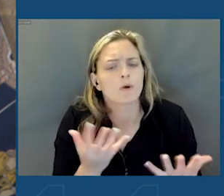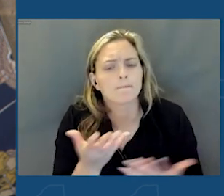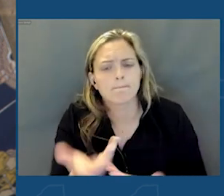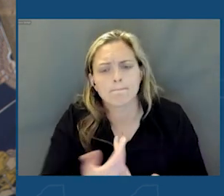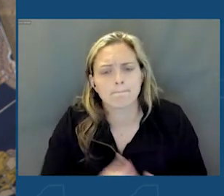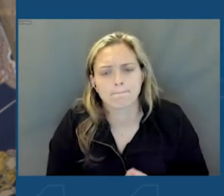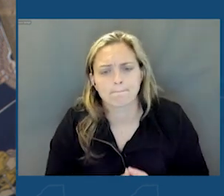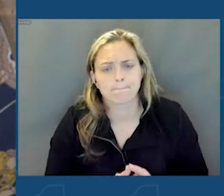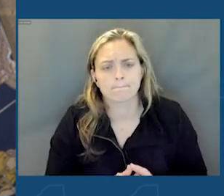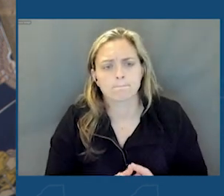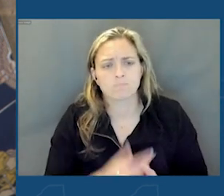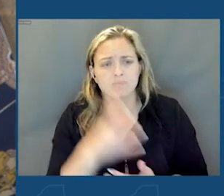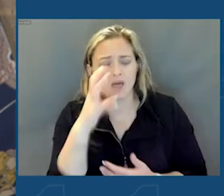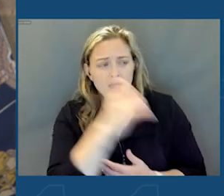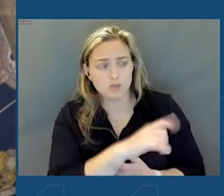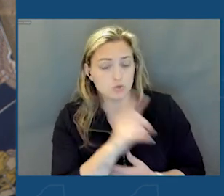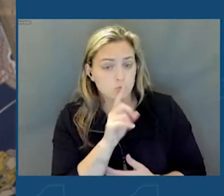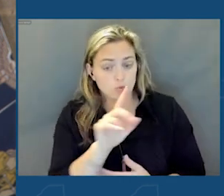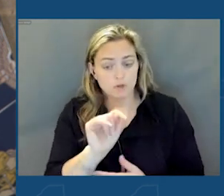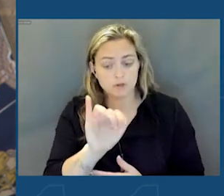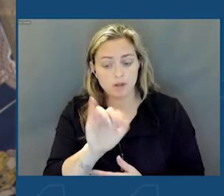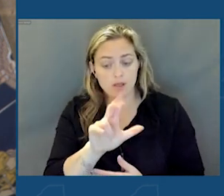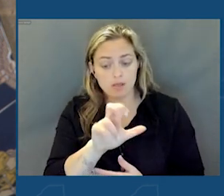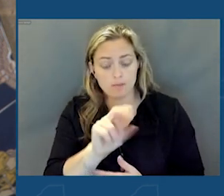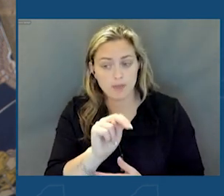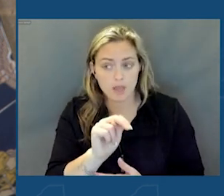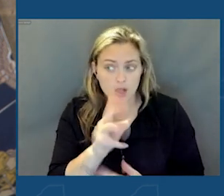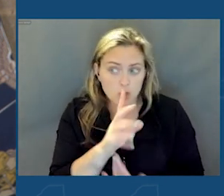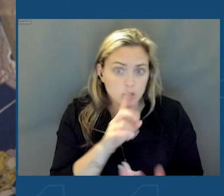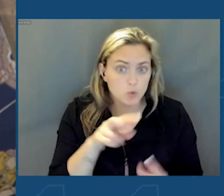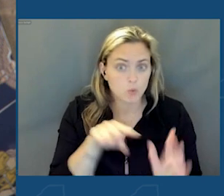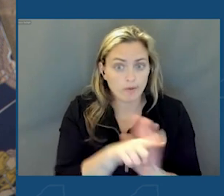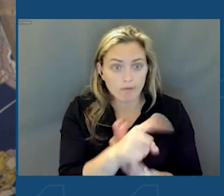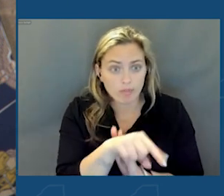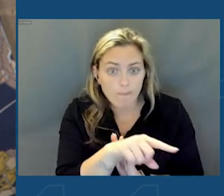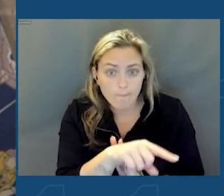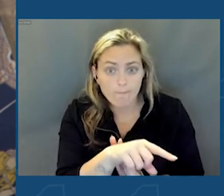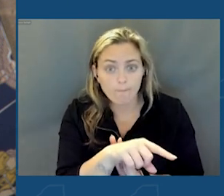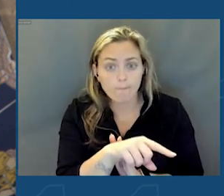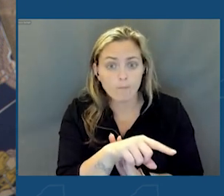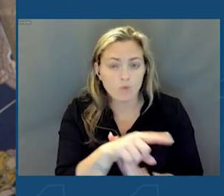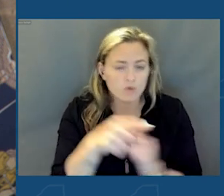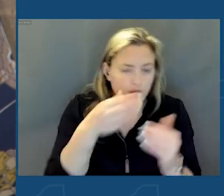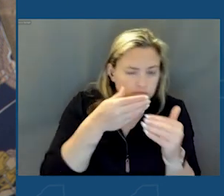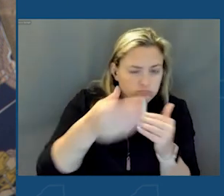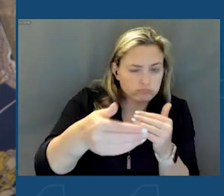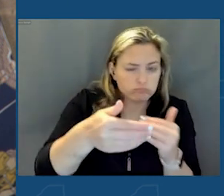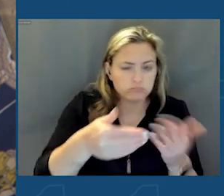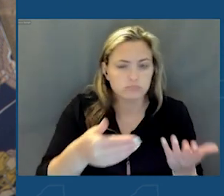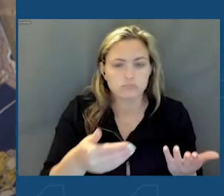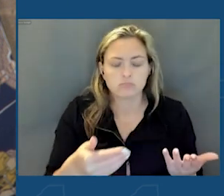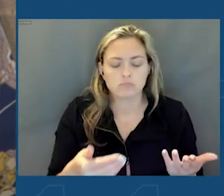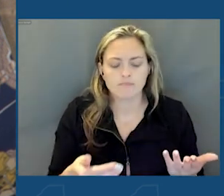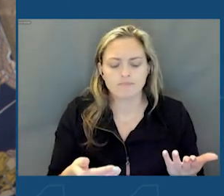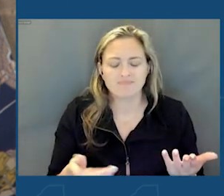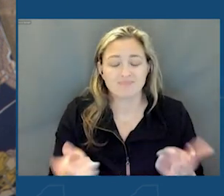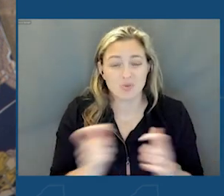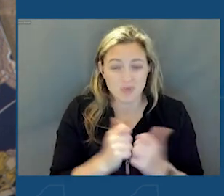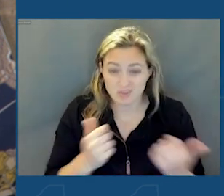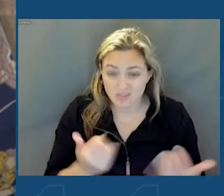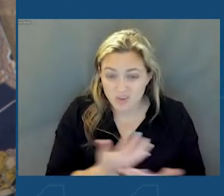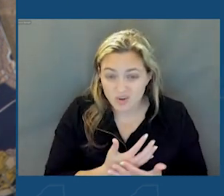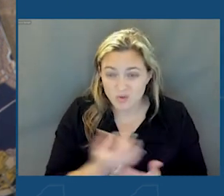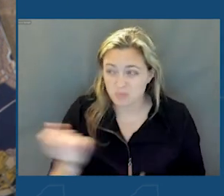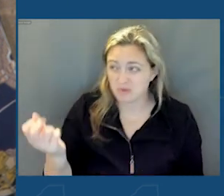I assumed it would be the Taliban that were looking to attack them just right over the horizon. Their biggest fear was coming back